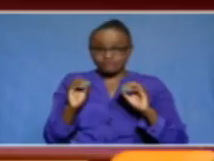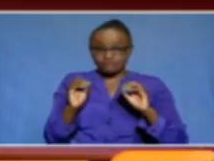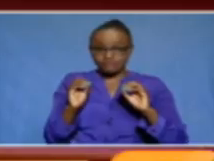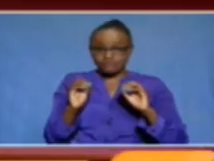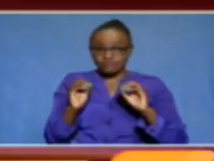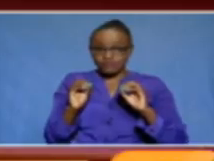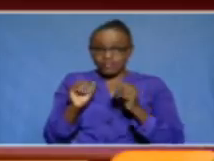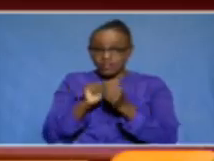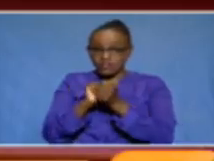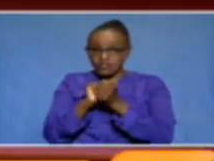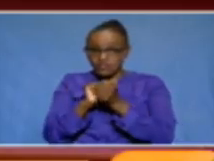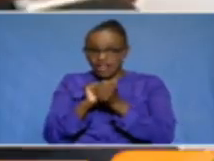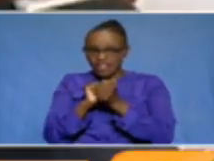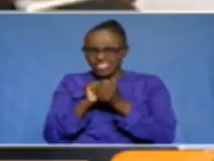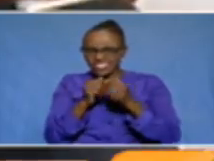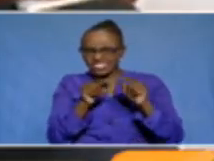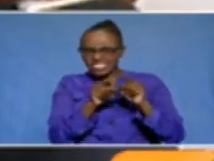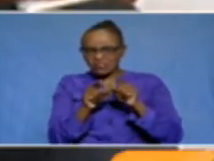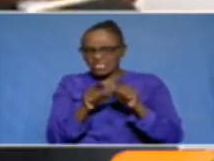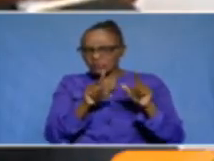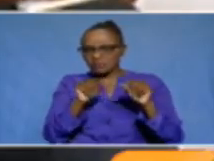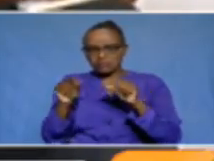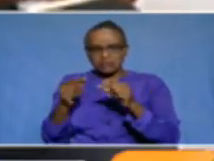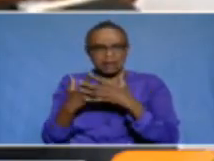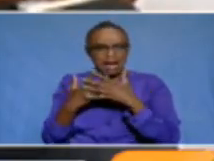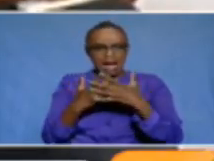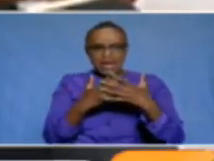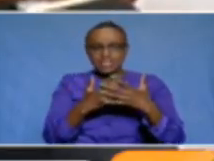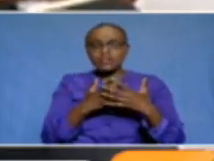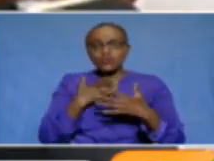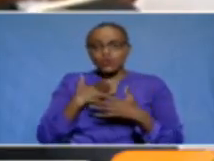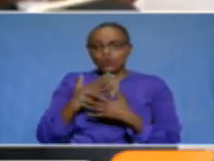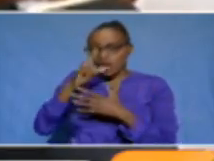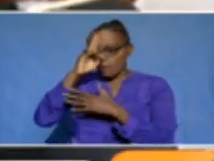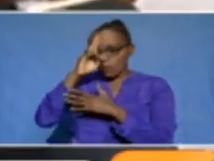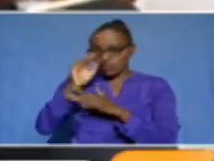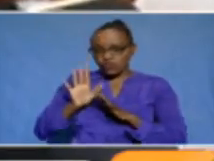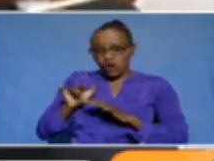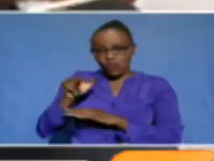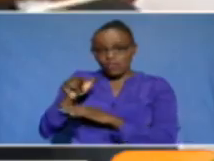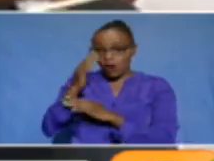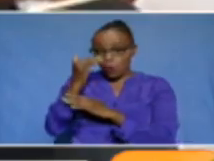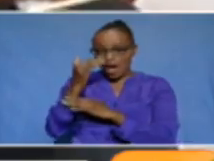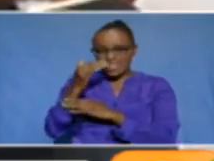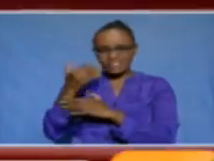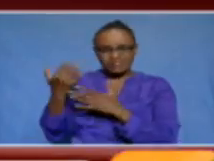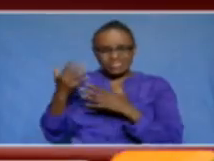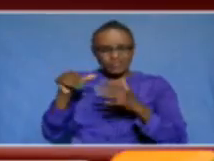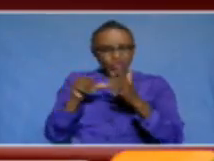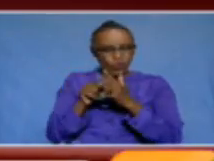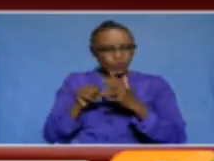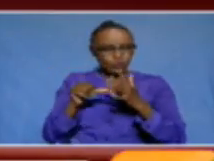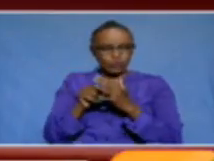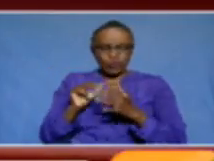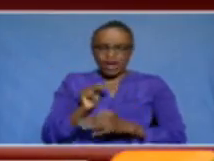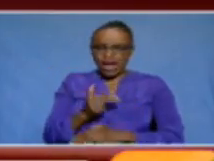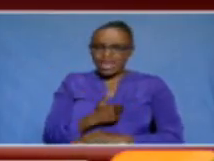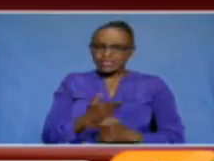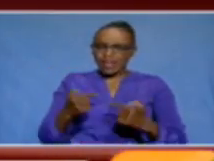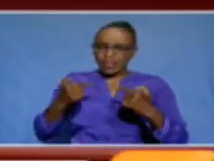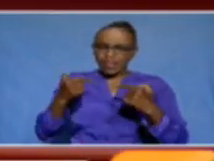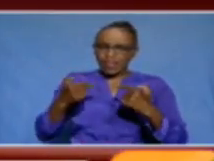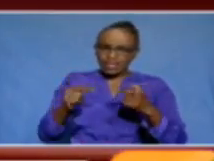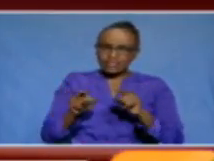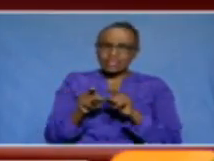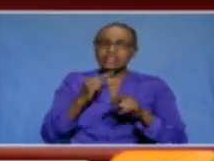by Friday arrests. And I want our police to avoid that, because it puts a lot of pressure on us. And as Mr. Kiboro